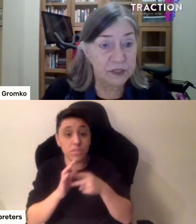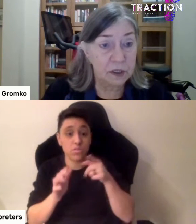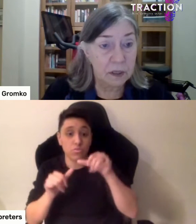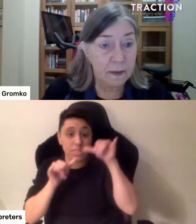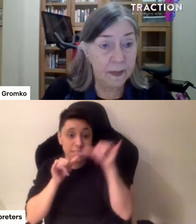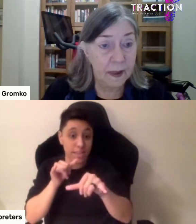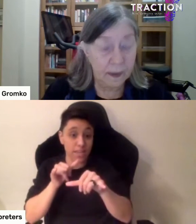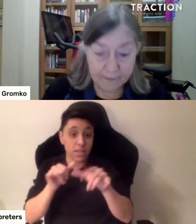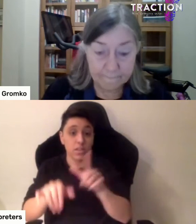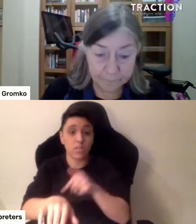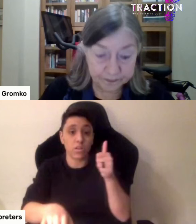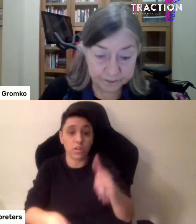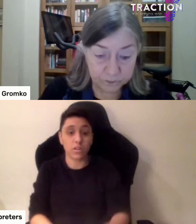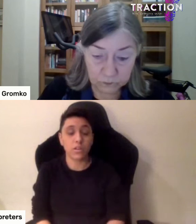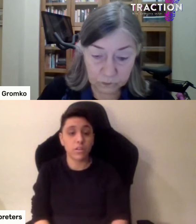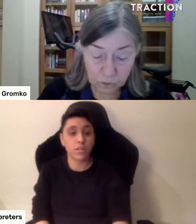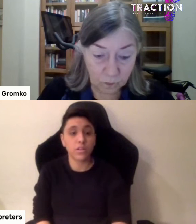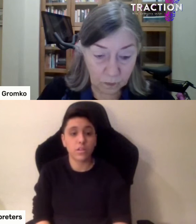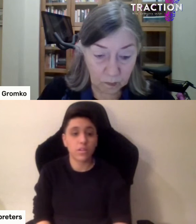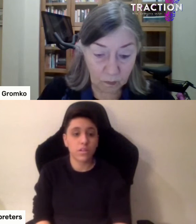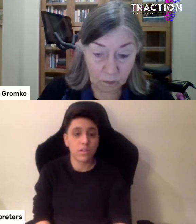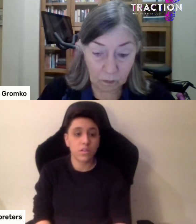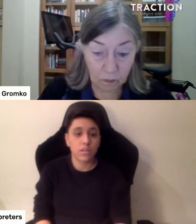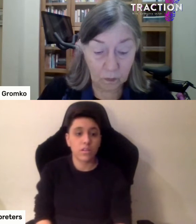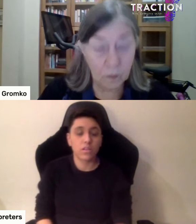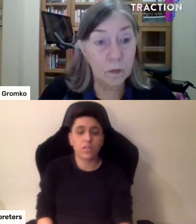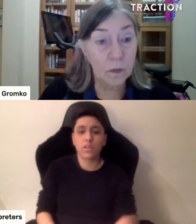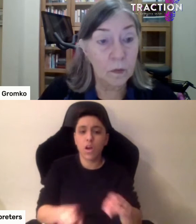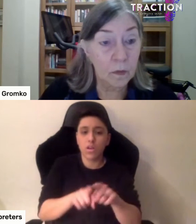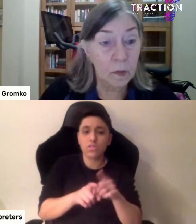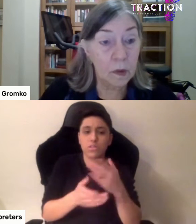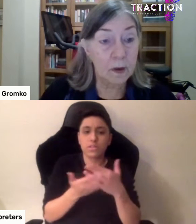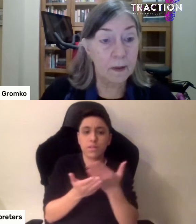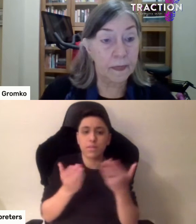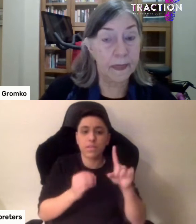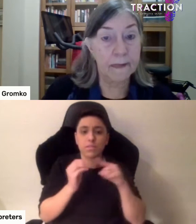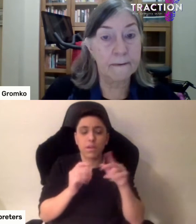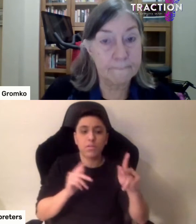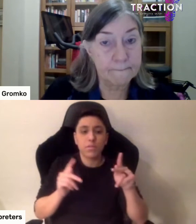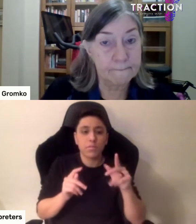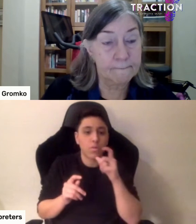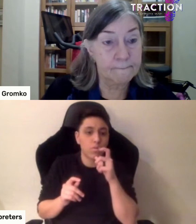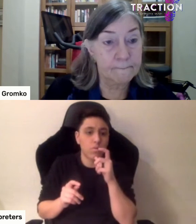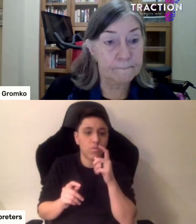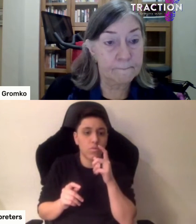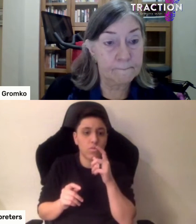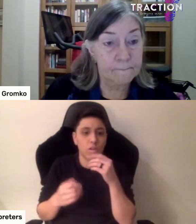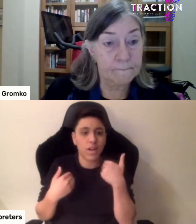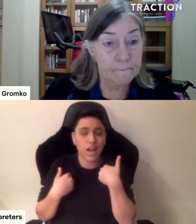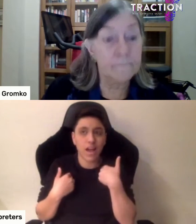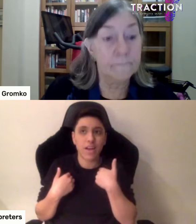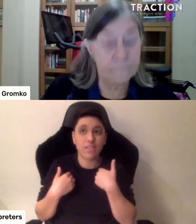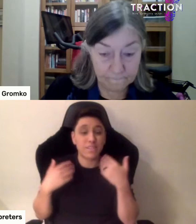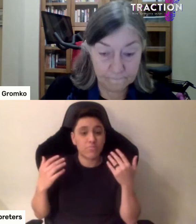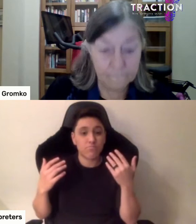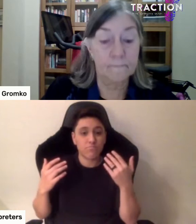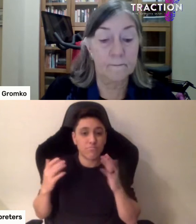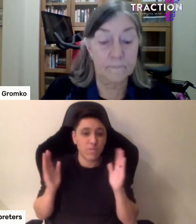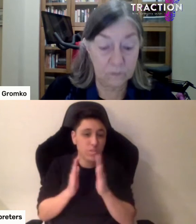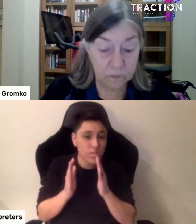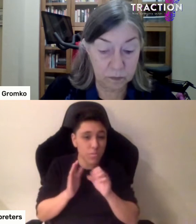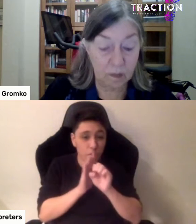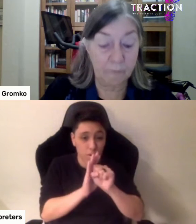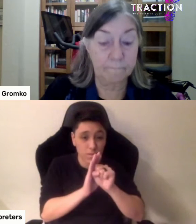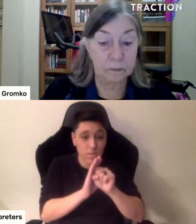Sounds about right. Yes, Okay. and there's also some stuff about folks who maybe had very light symptoms and they've